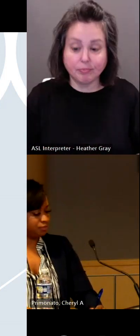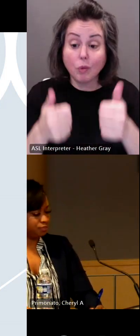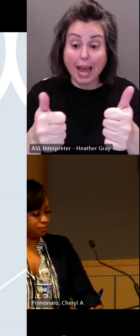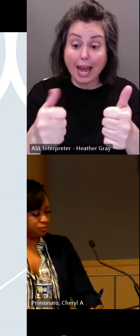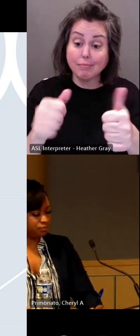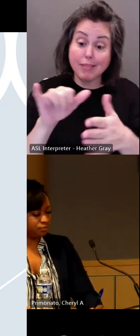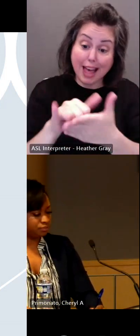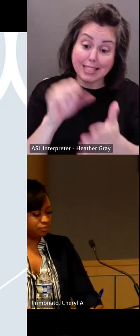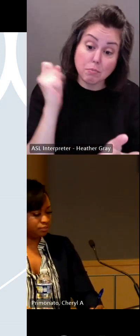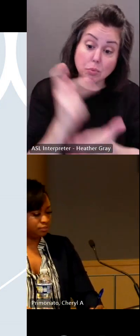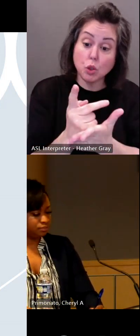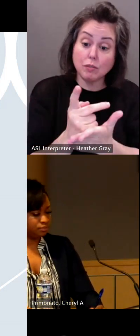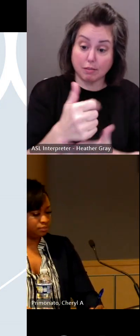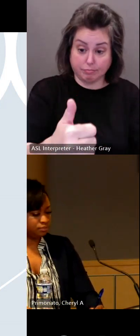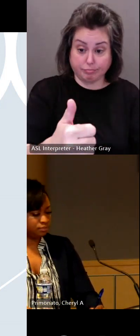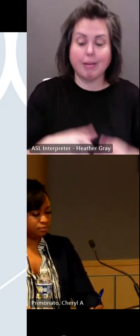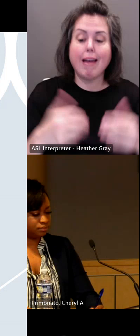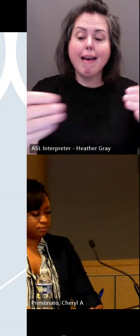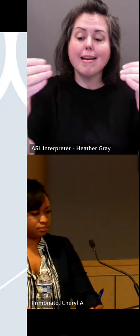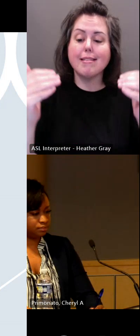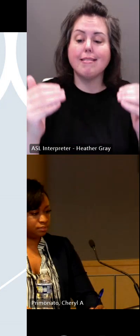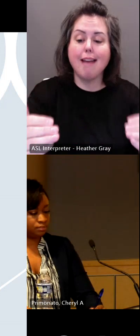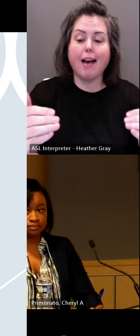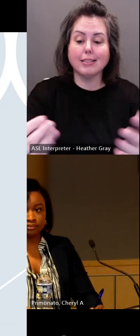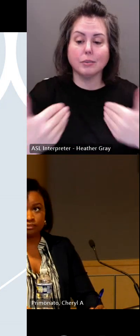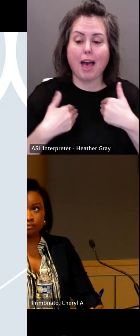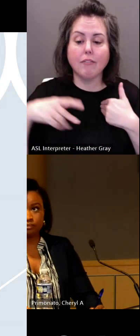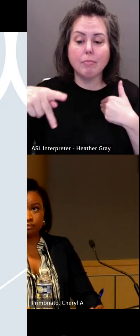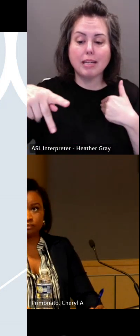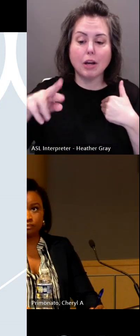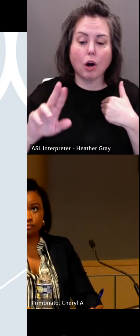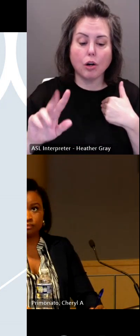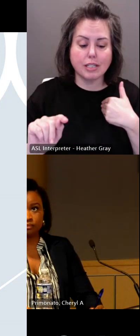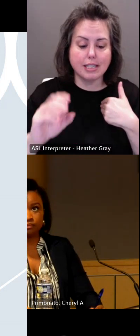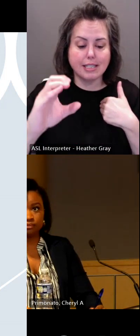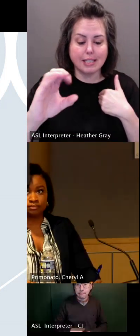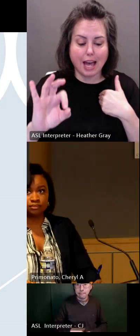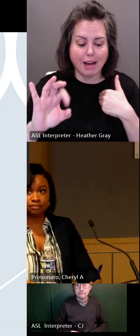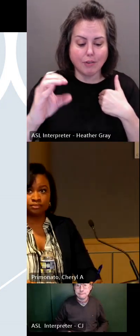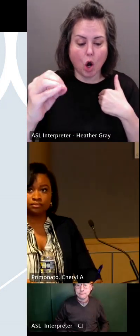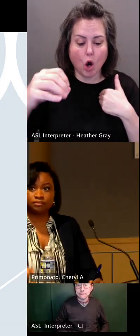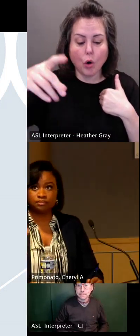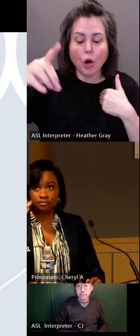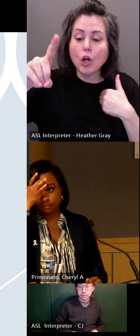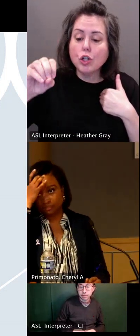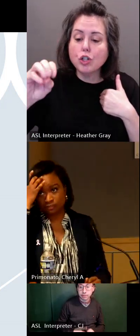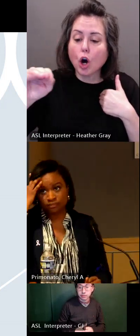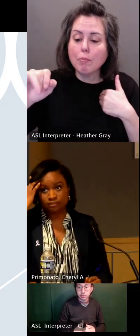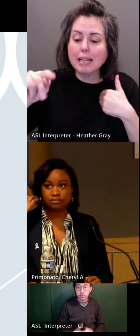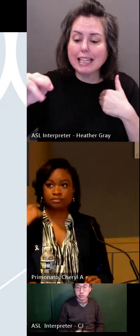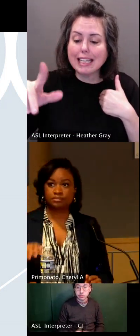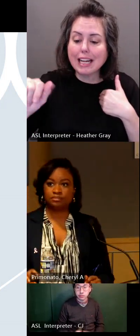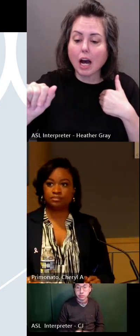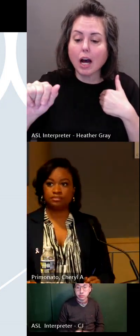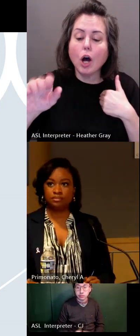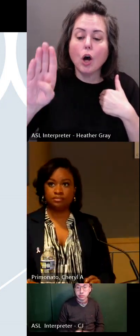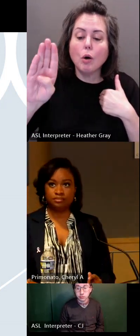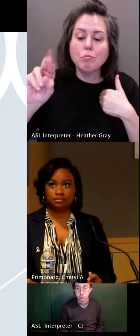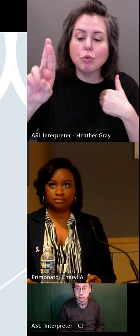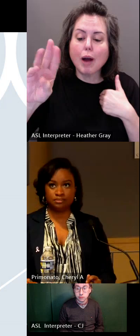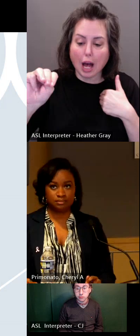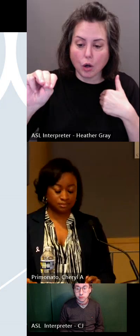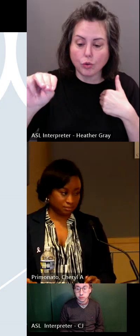approved. Next up, we have PRT CFO, Dominica Brown, who is here to present on 4 proposed